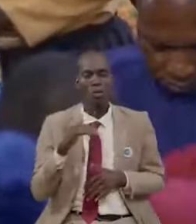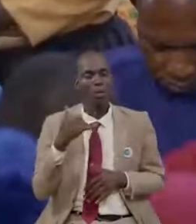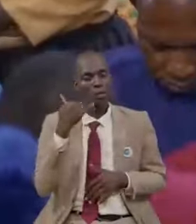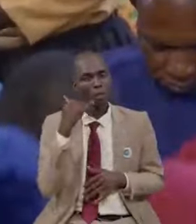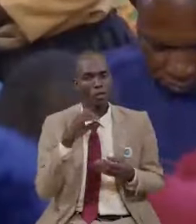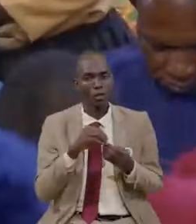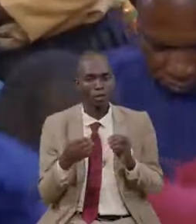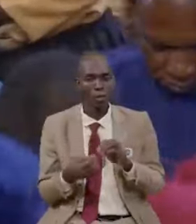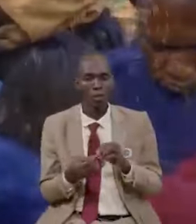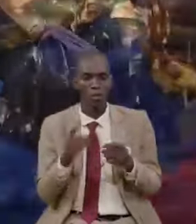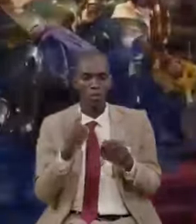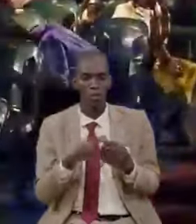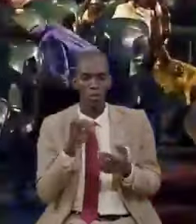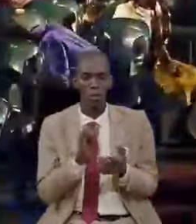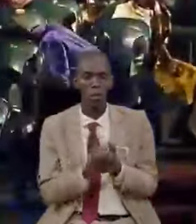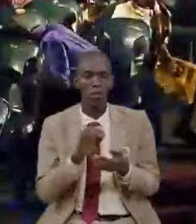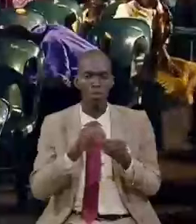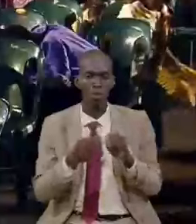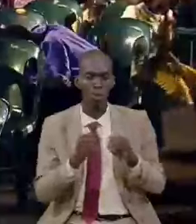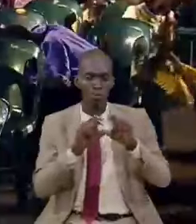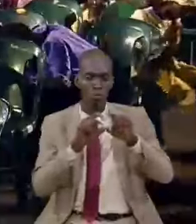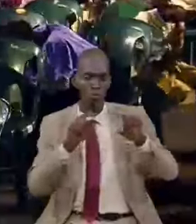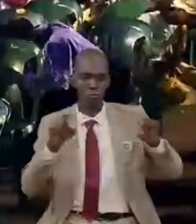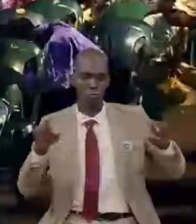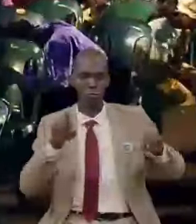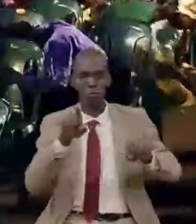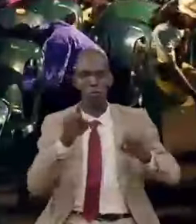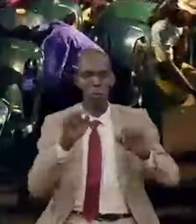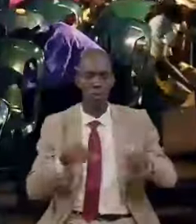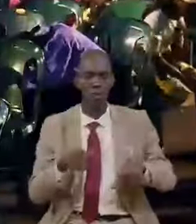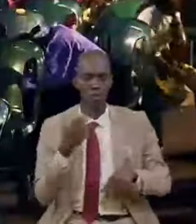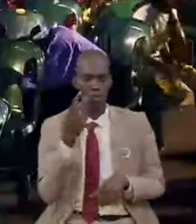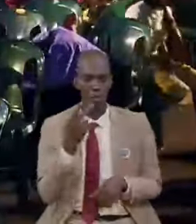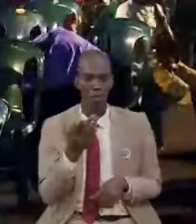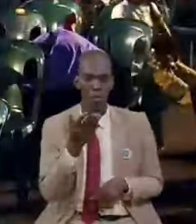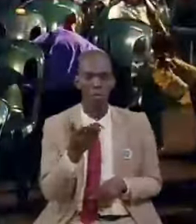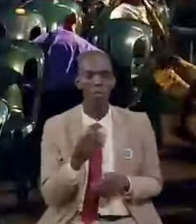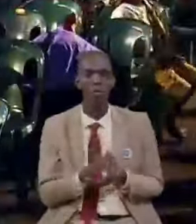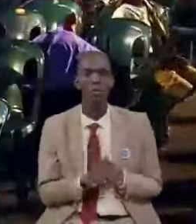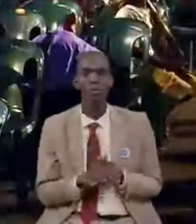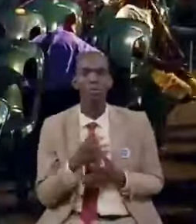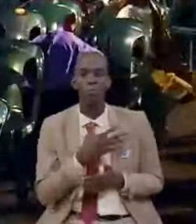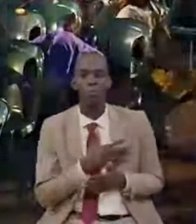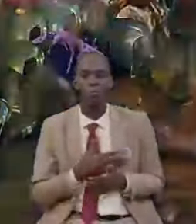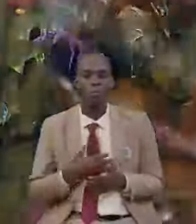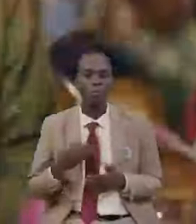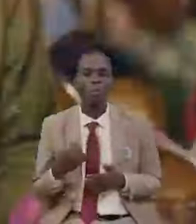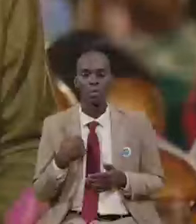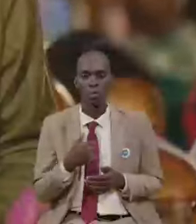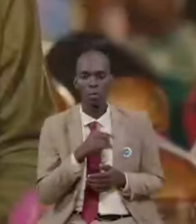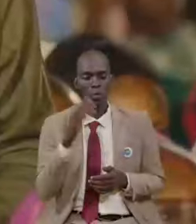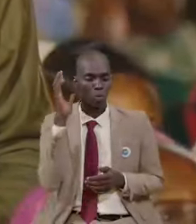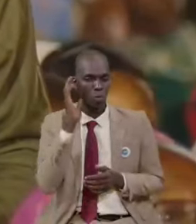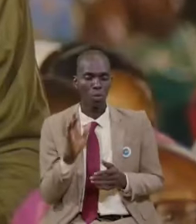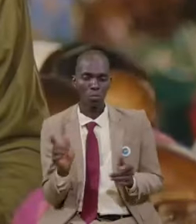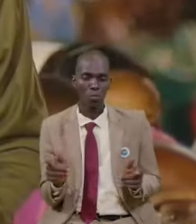that phone number that I've just called, and we'll be reaching out to you. So I'll be able to send